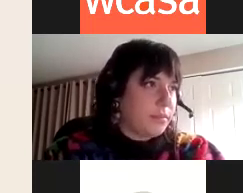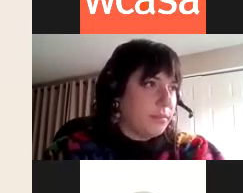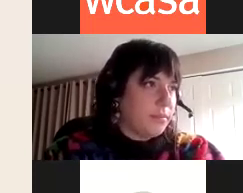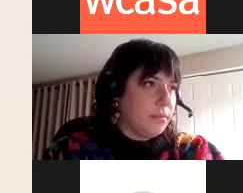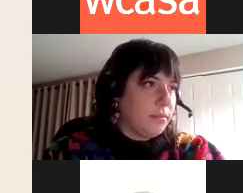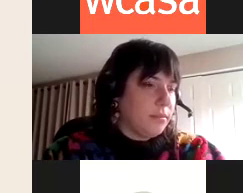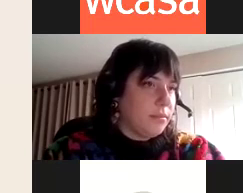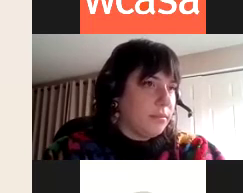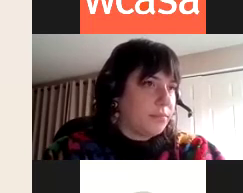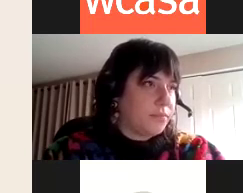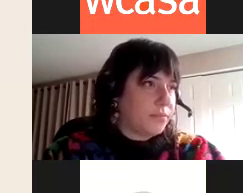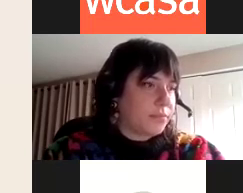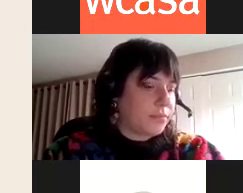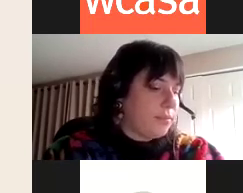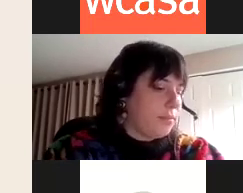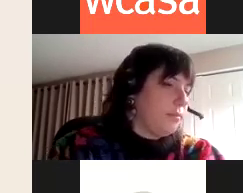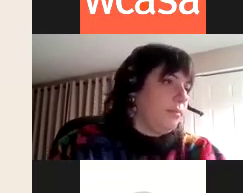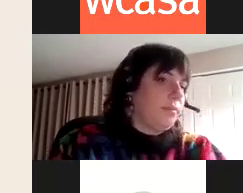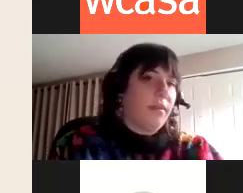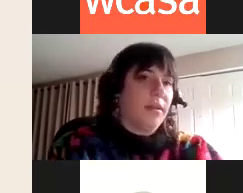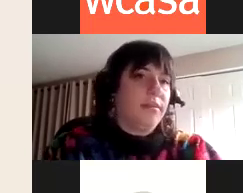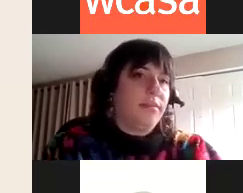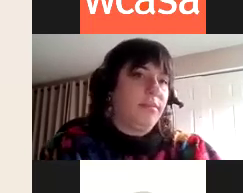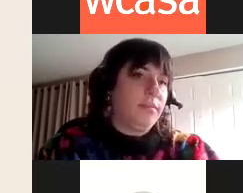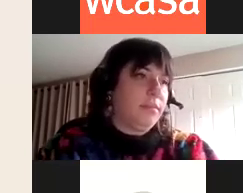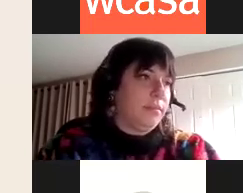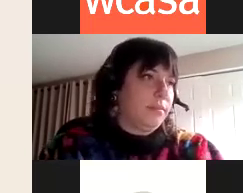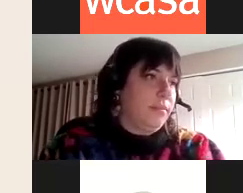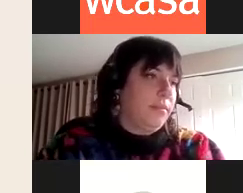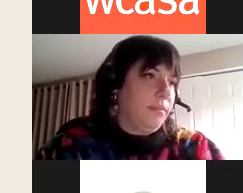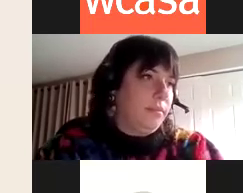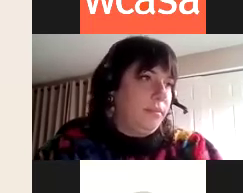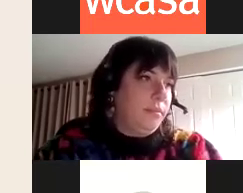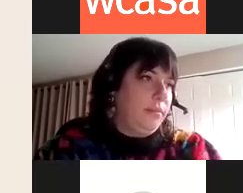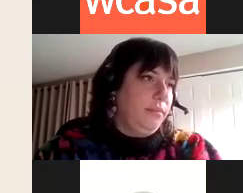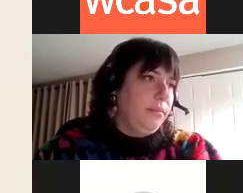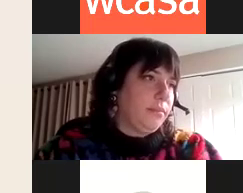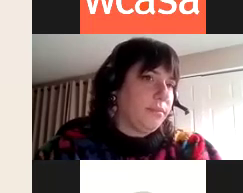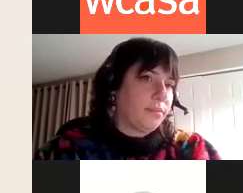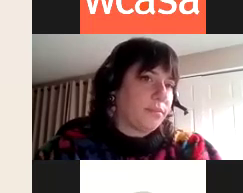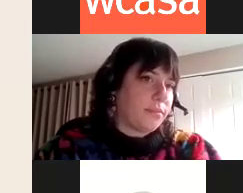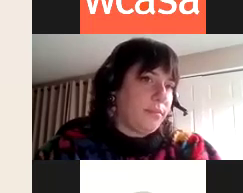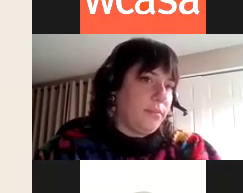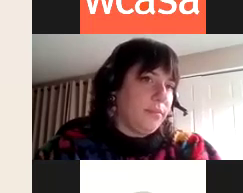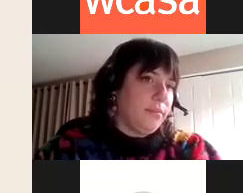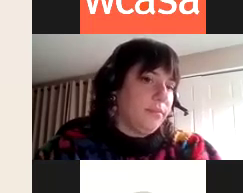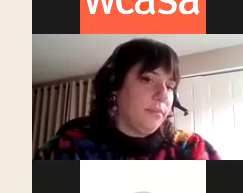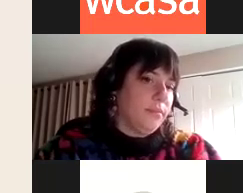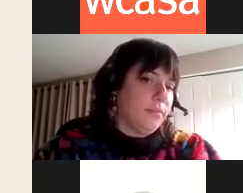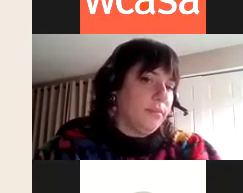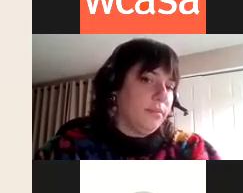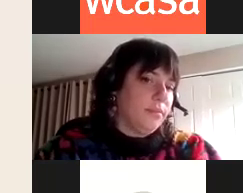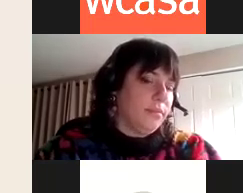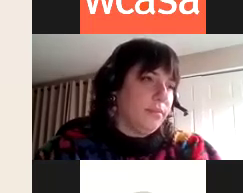talk about this? If you look up that the hurricane is coming, can you find that across multiple news sources? Authority, dealing with